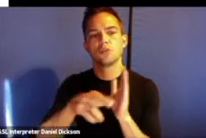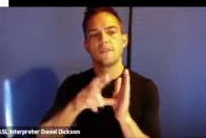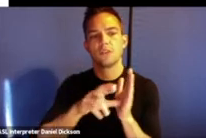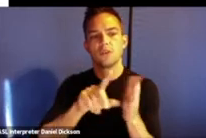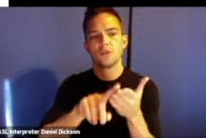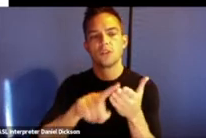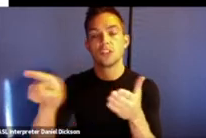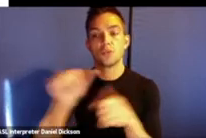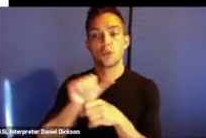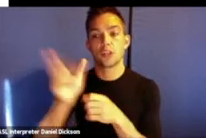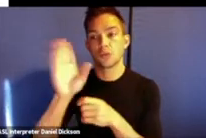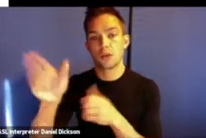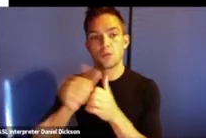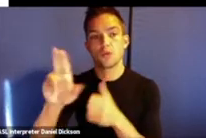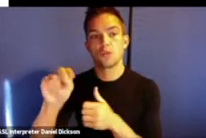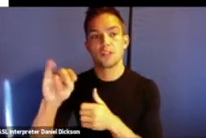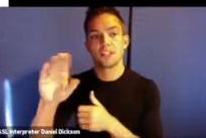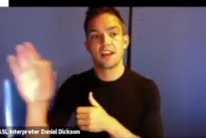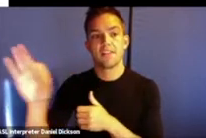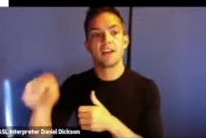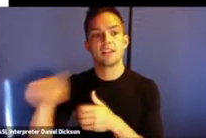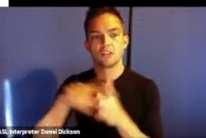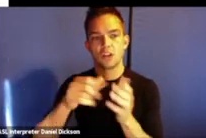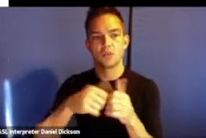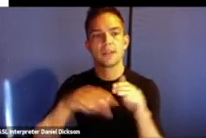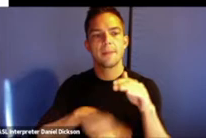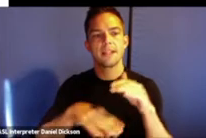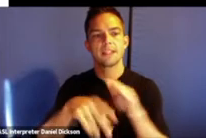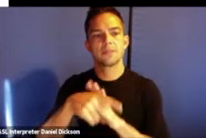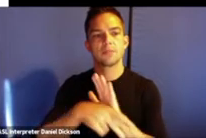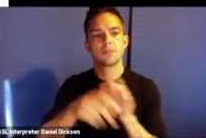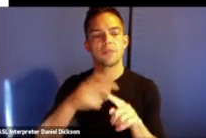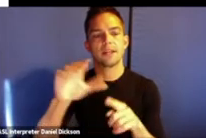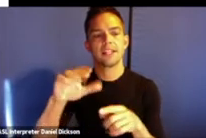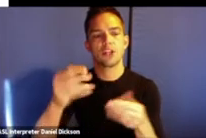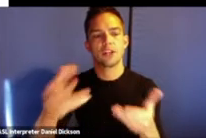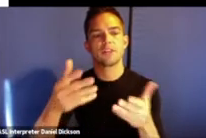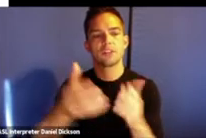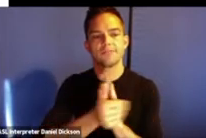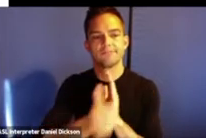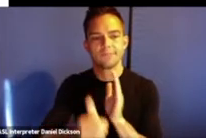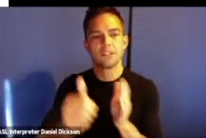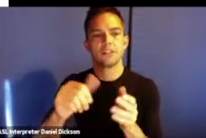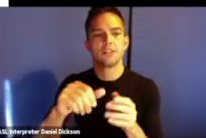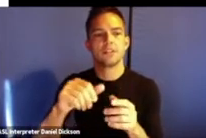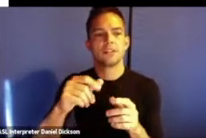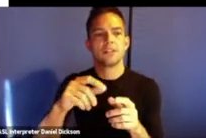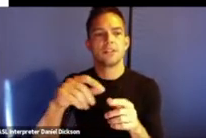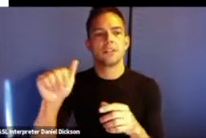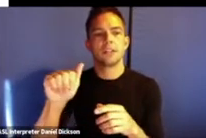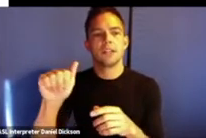with UNICEF, and they are starting with basic principles from the caregiver skill training developed by Autism Speaks and